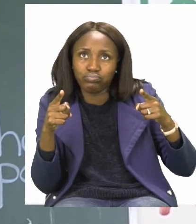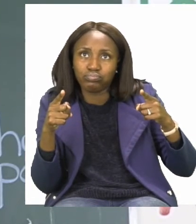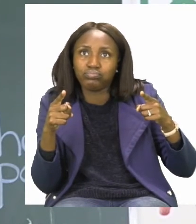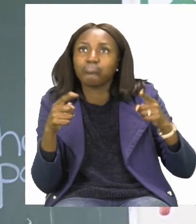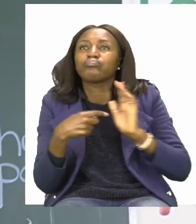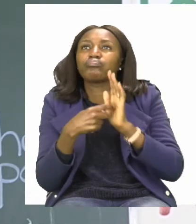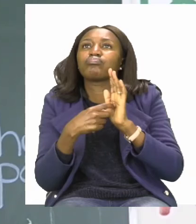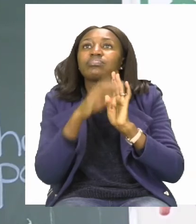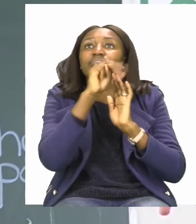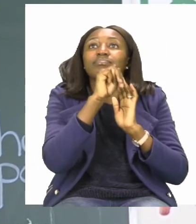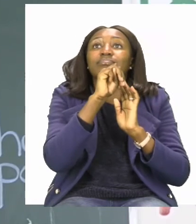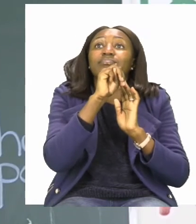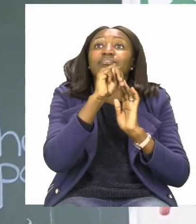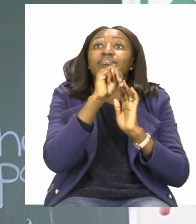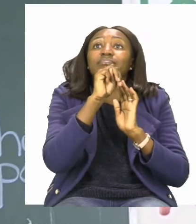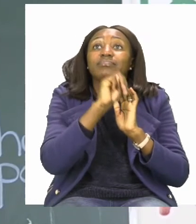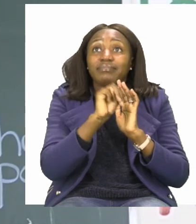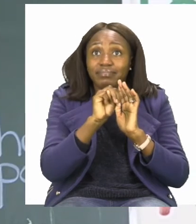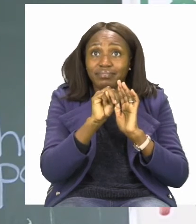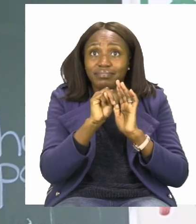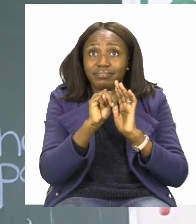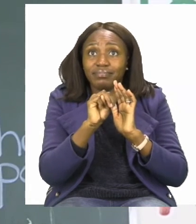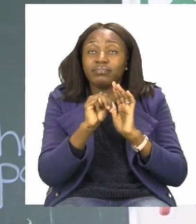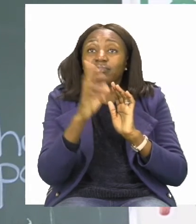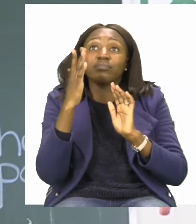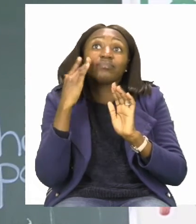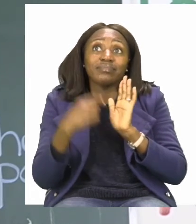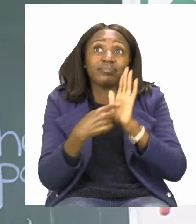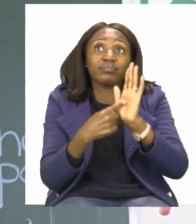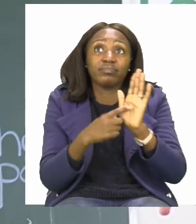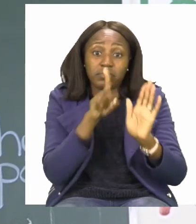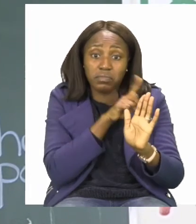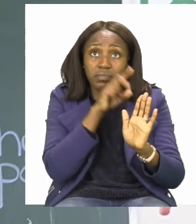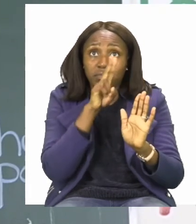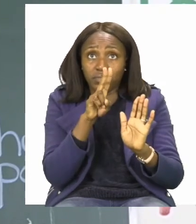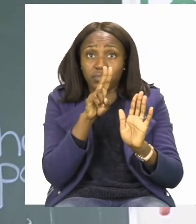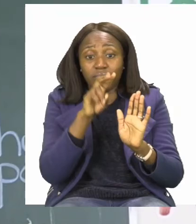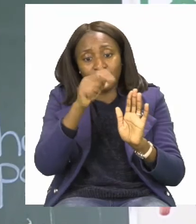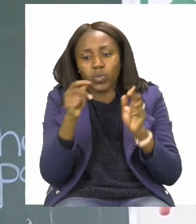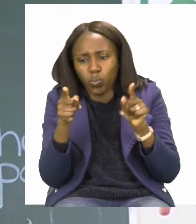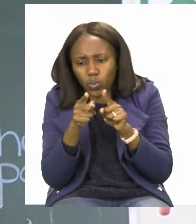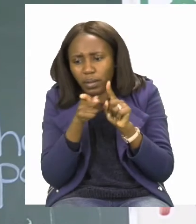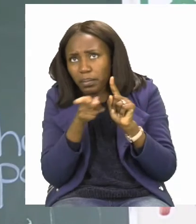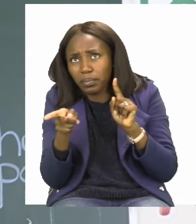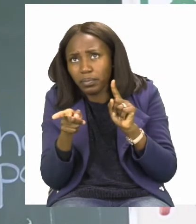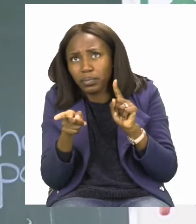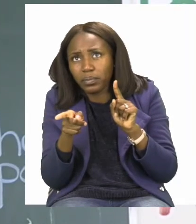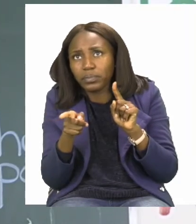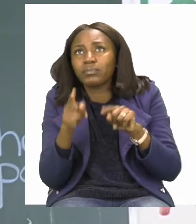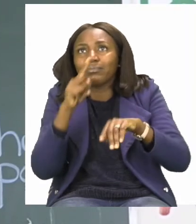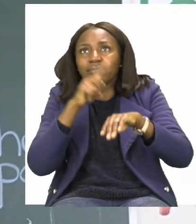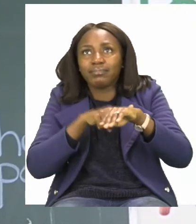minute hand. When it is pointing at 12 and another number, we say that it is